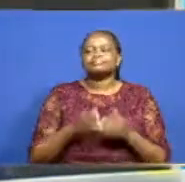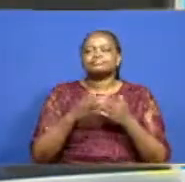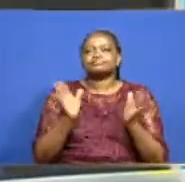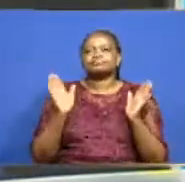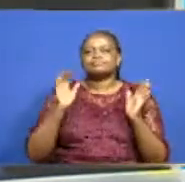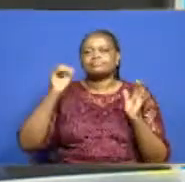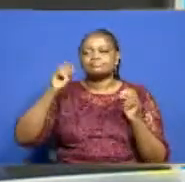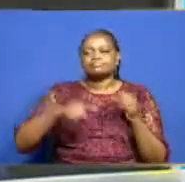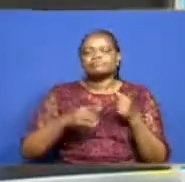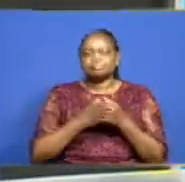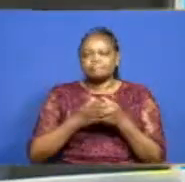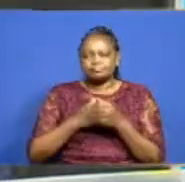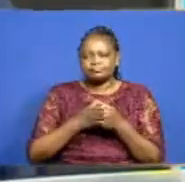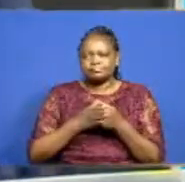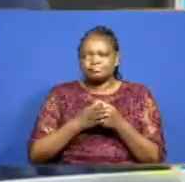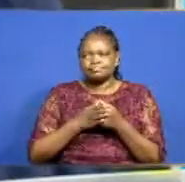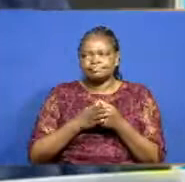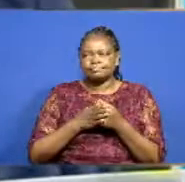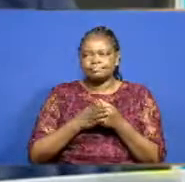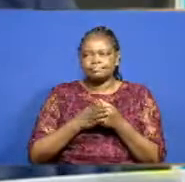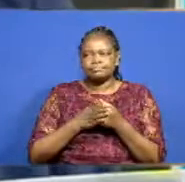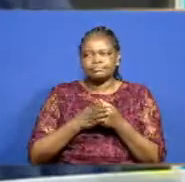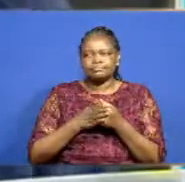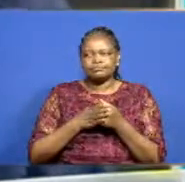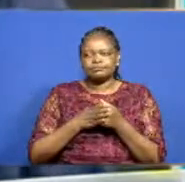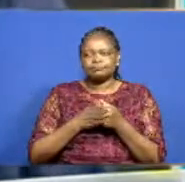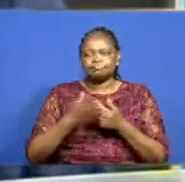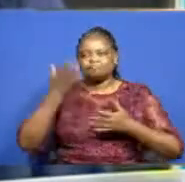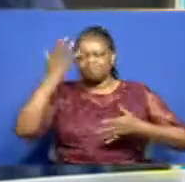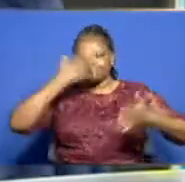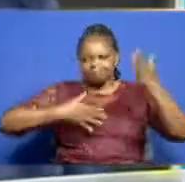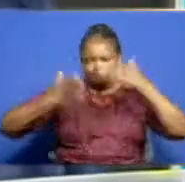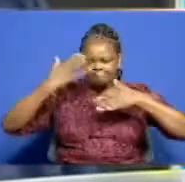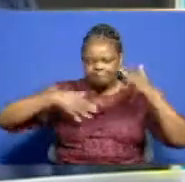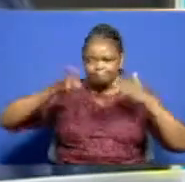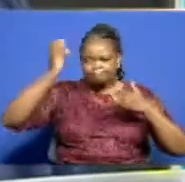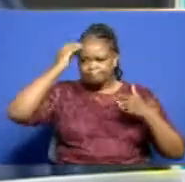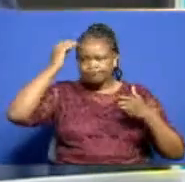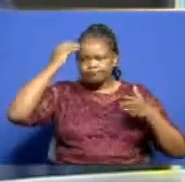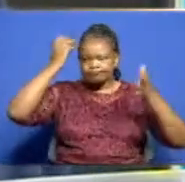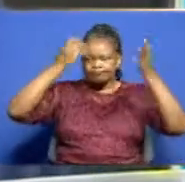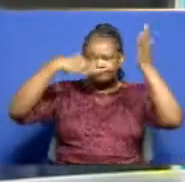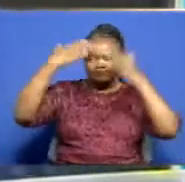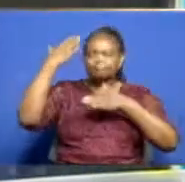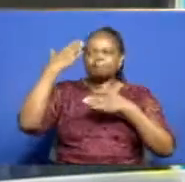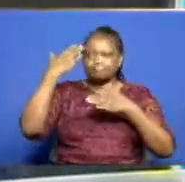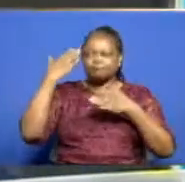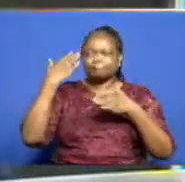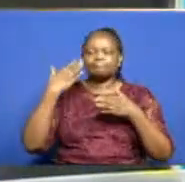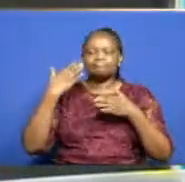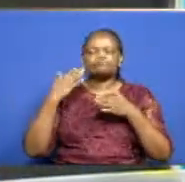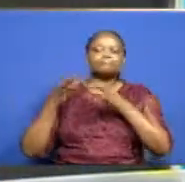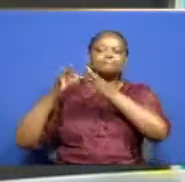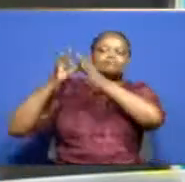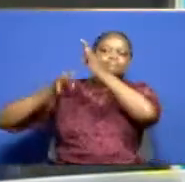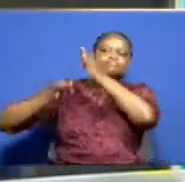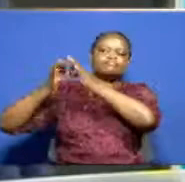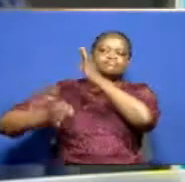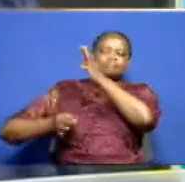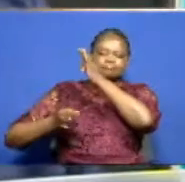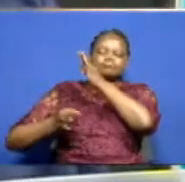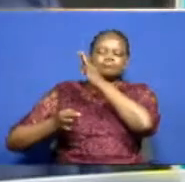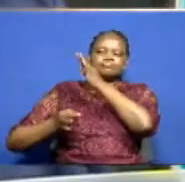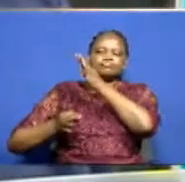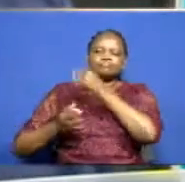of September. And of course, face-to-face learning in universities will take place on a case-by-case basis. These